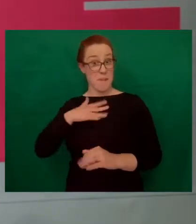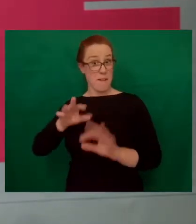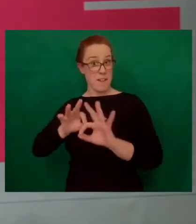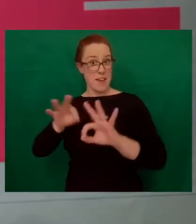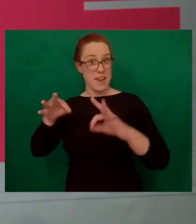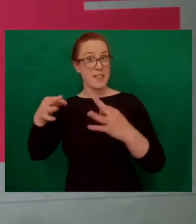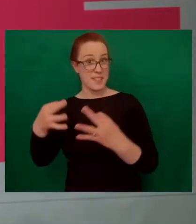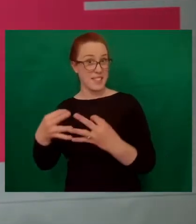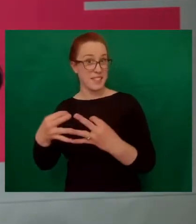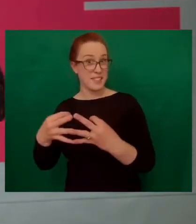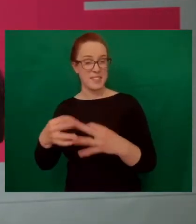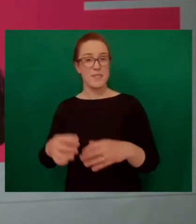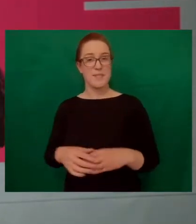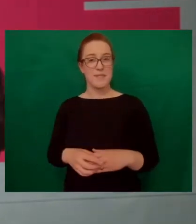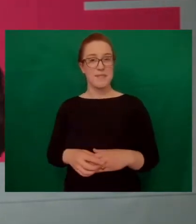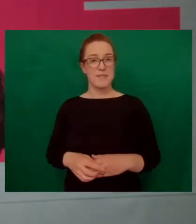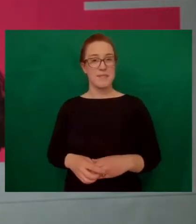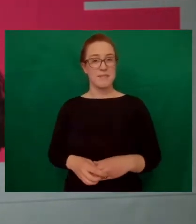This is my family.